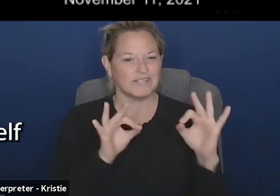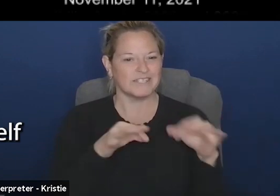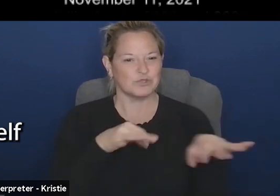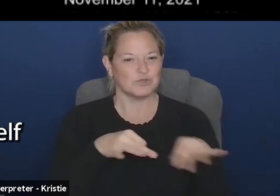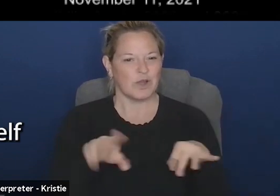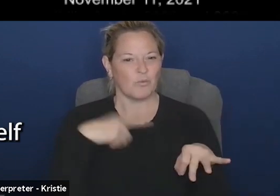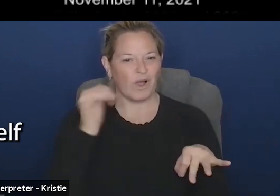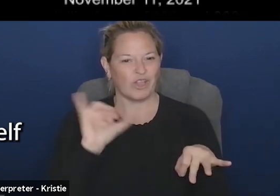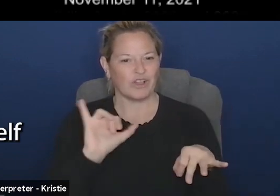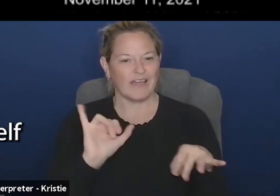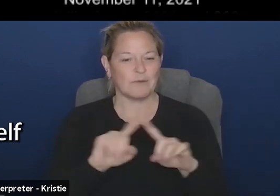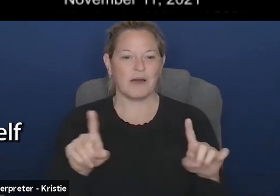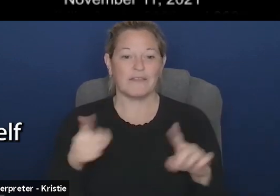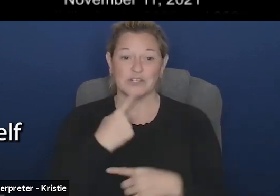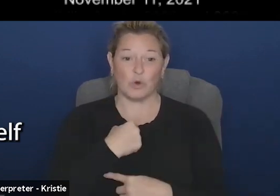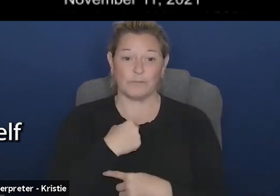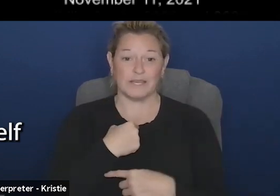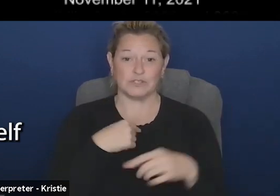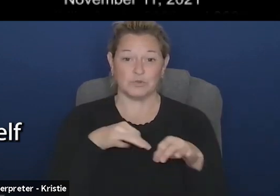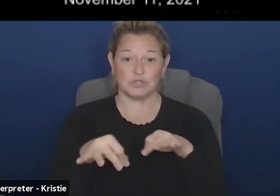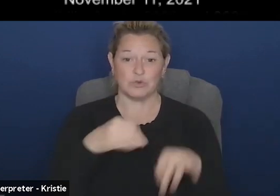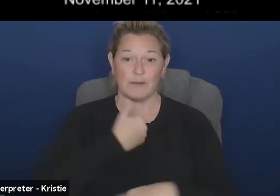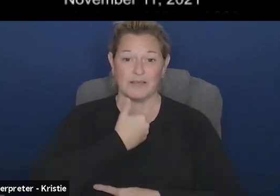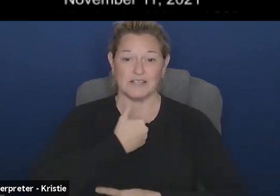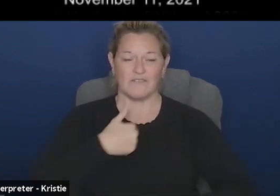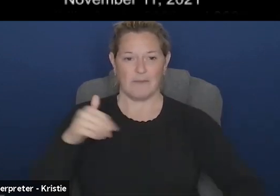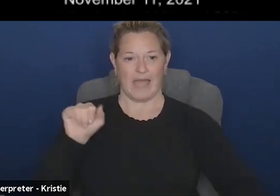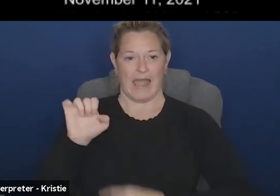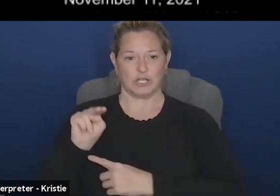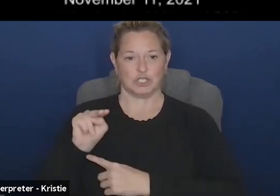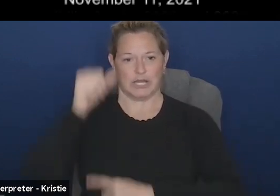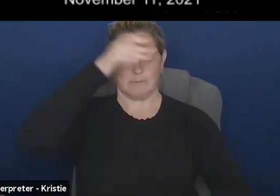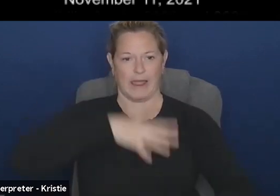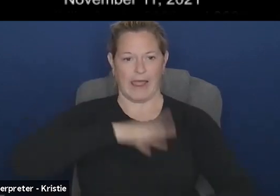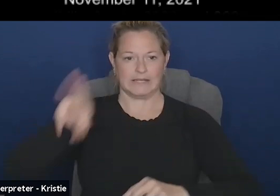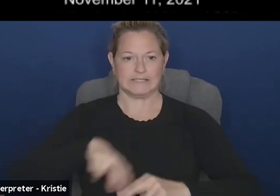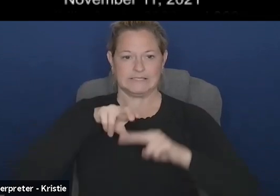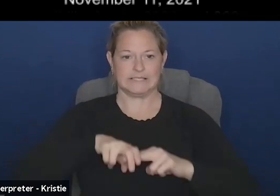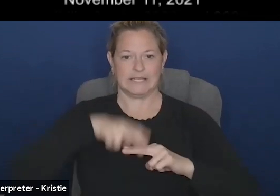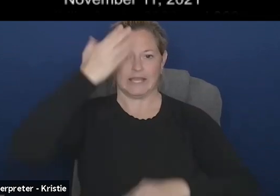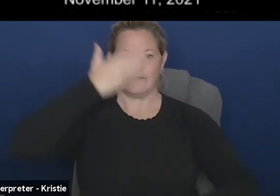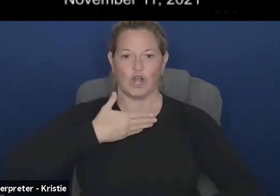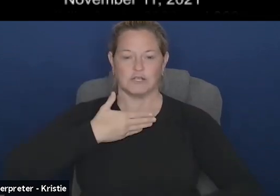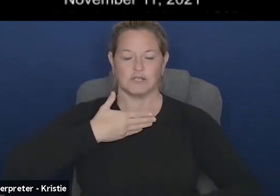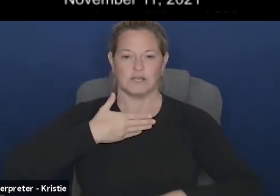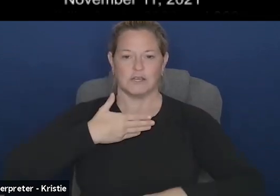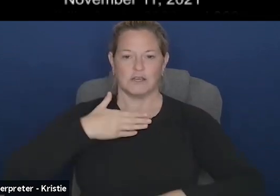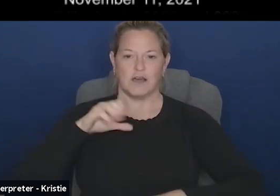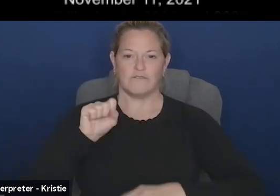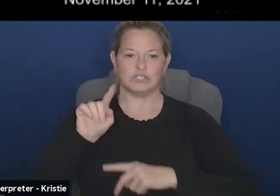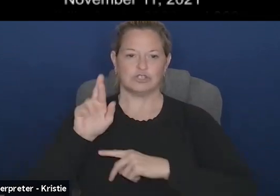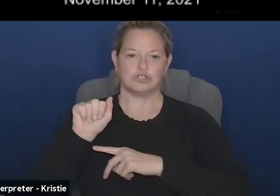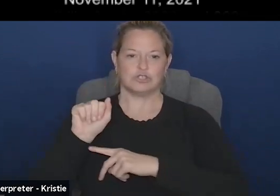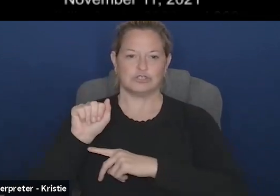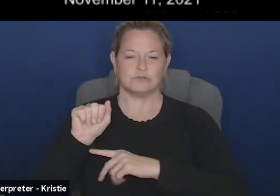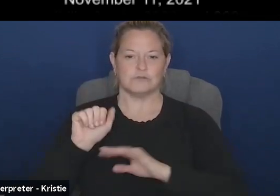they told me that I should describe myself as an Asian man sitting in front of a Star Trek Enterprise backdrop, but no, I'm